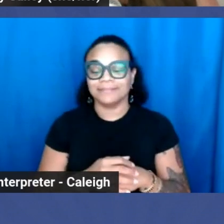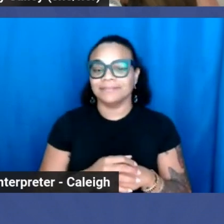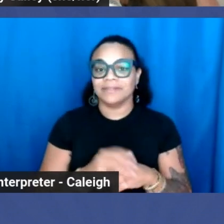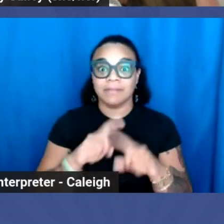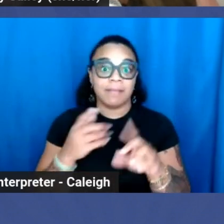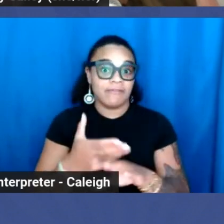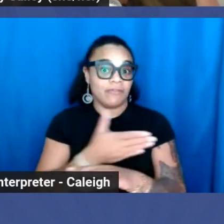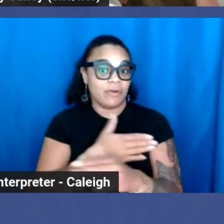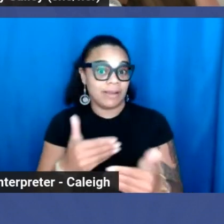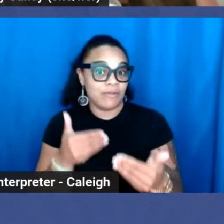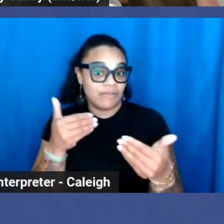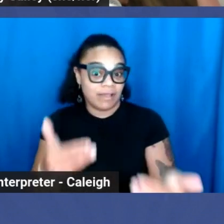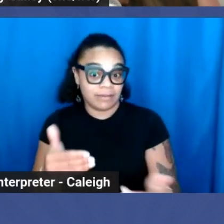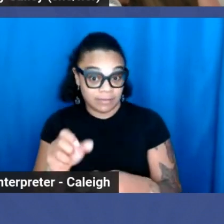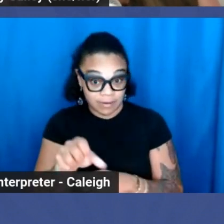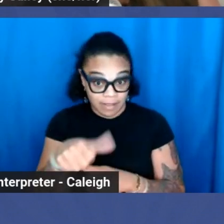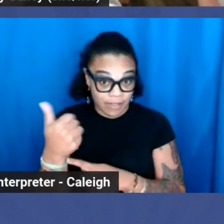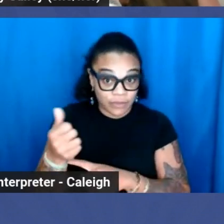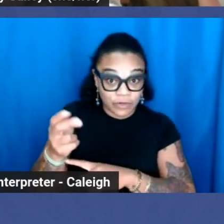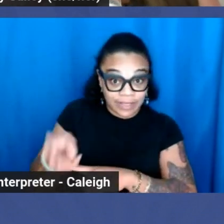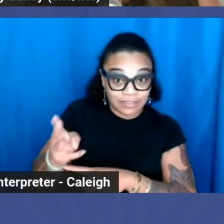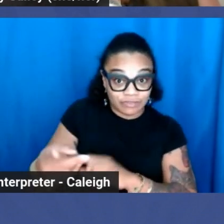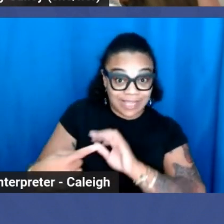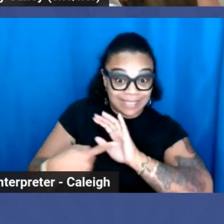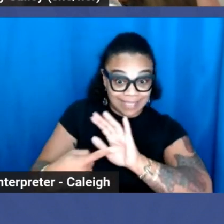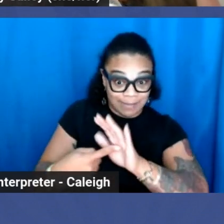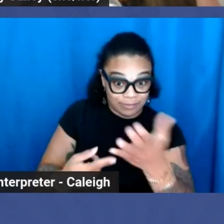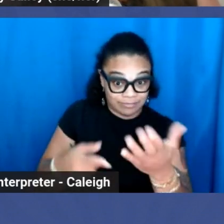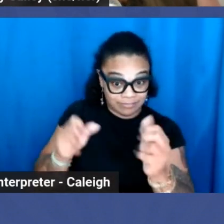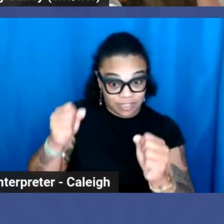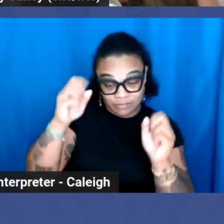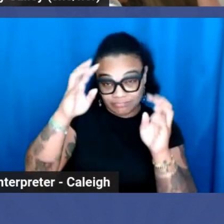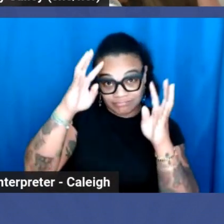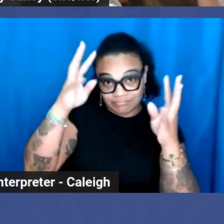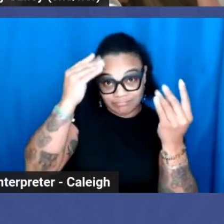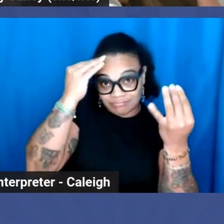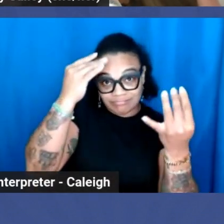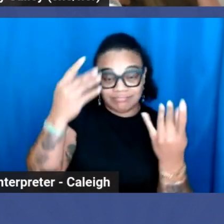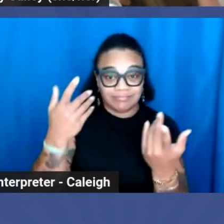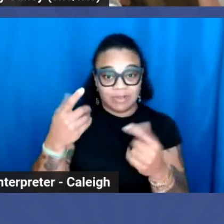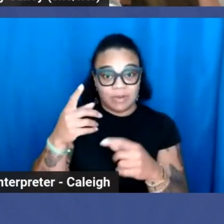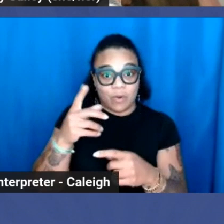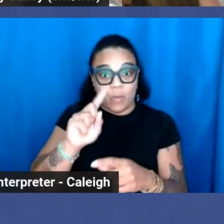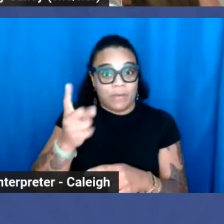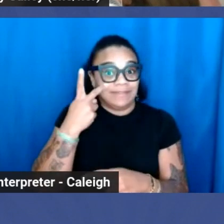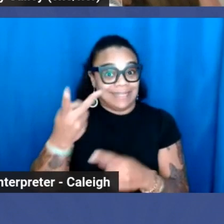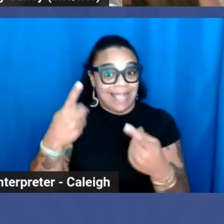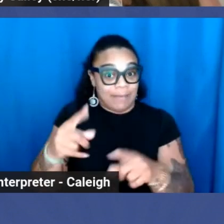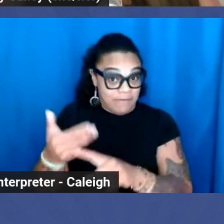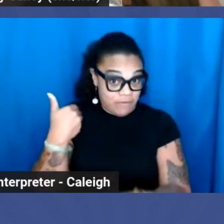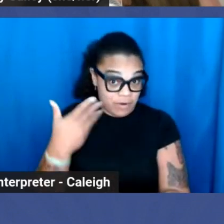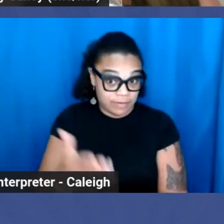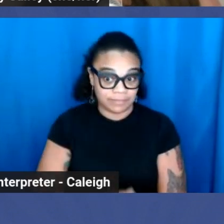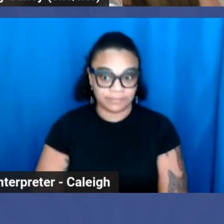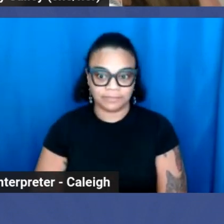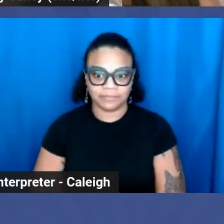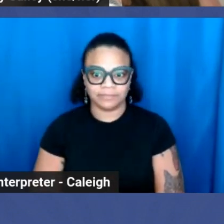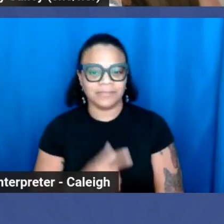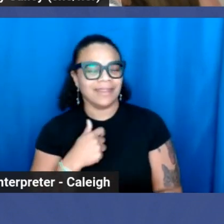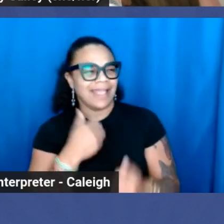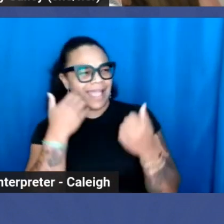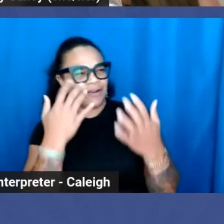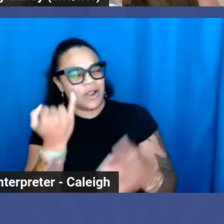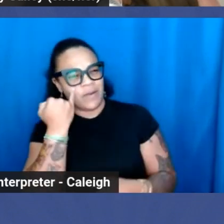before I move on, any other like historical examples anyone can think of where we've seen this before? I don't know if I'm really answering